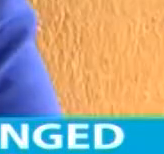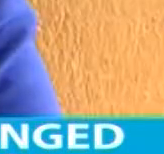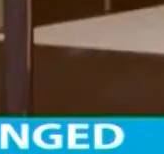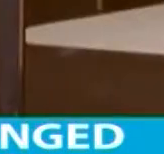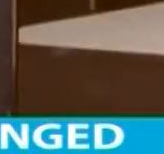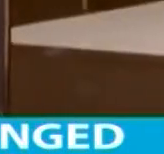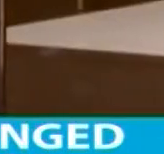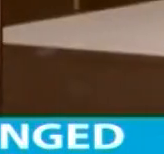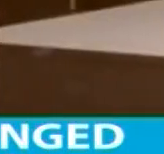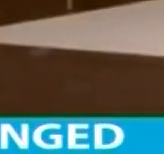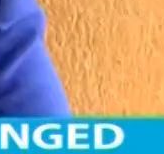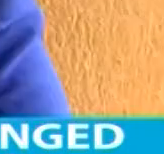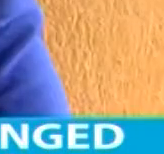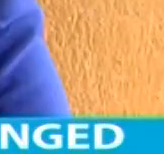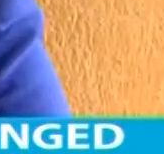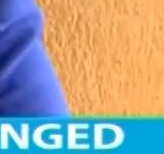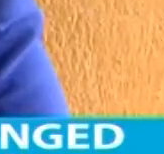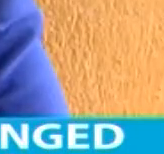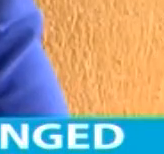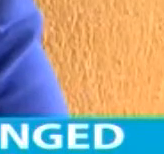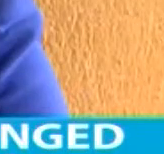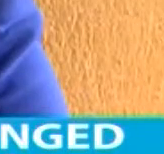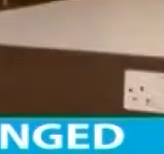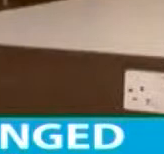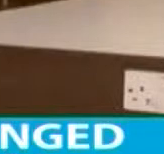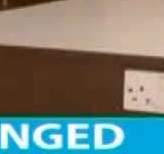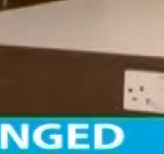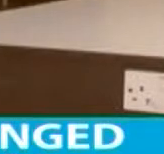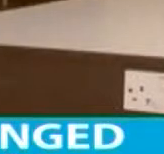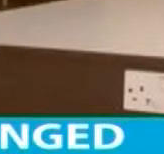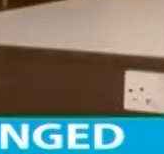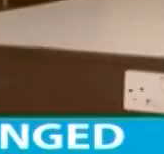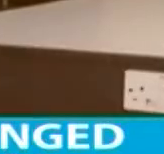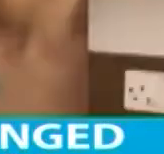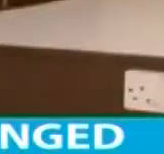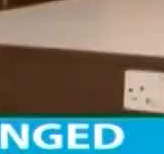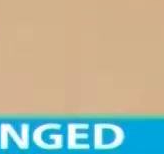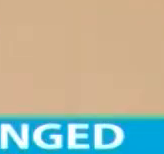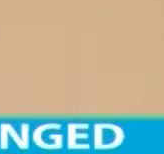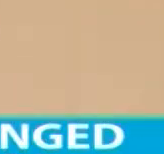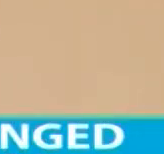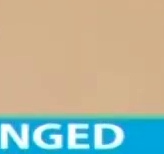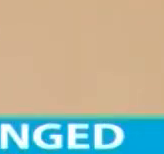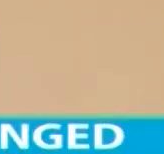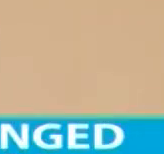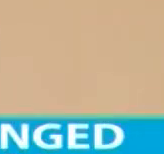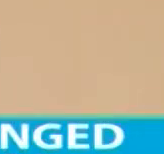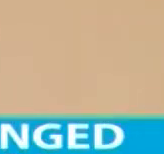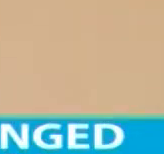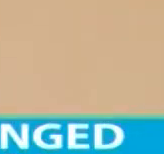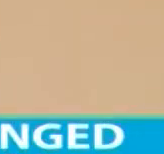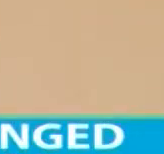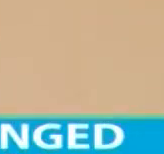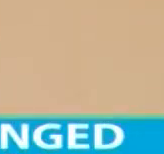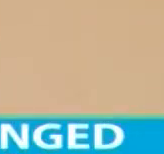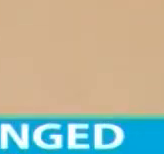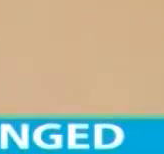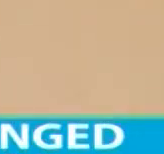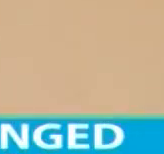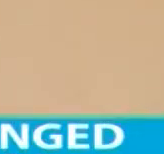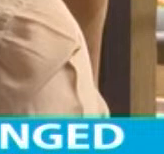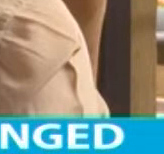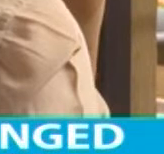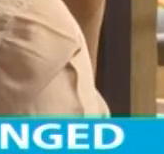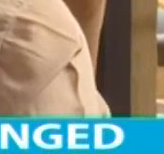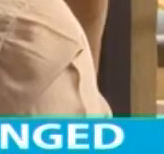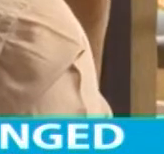Don't forget why I brought you here. And still you haven't brought me anything useful. You do not save Glenn. Glenn is under your